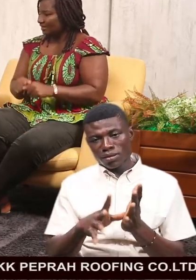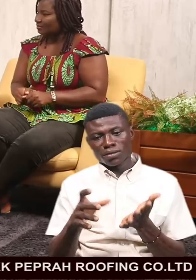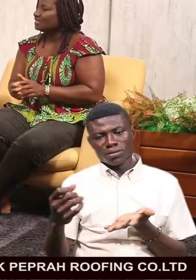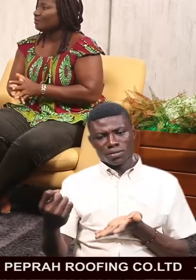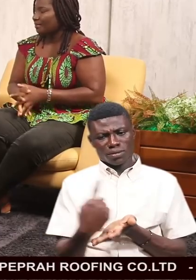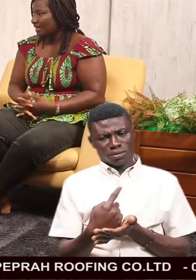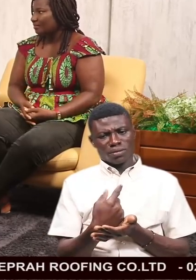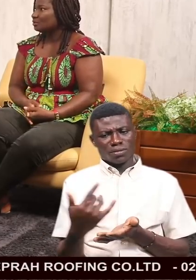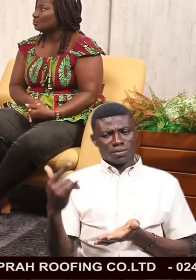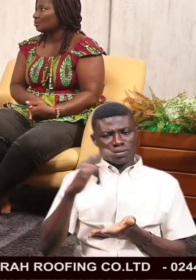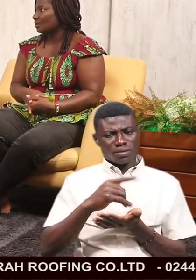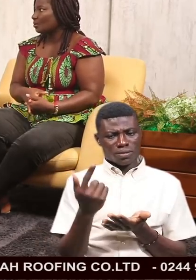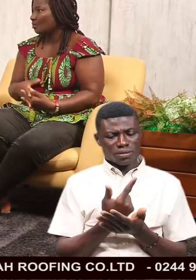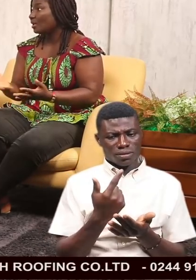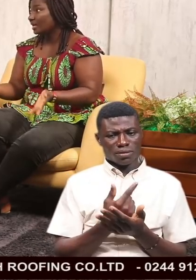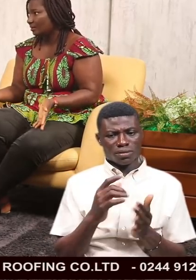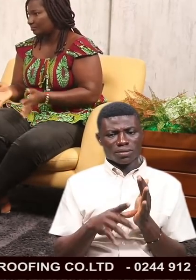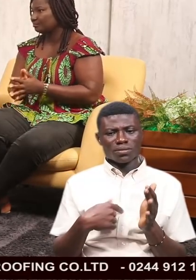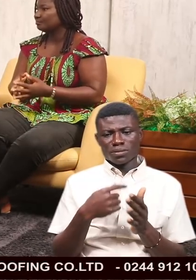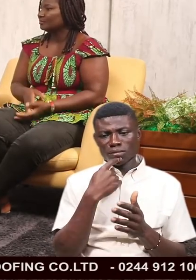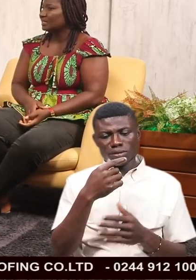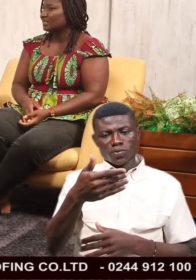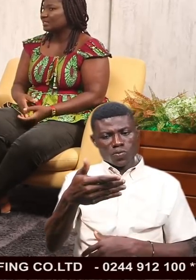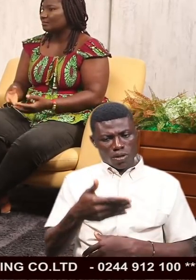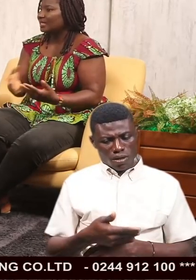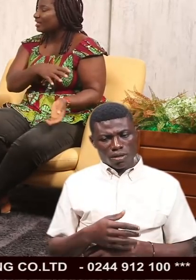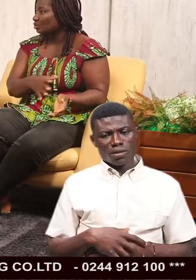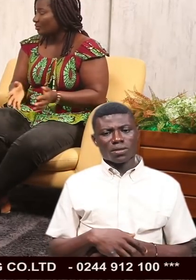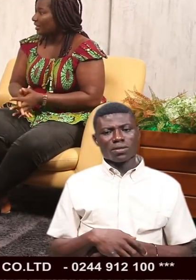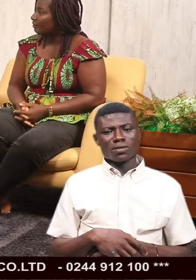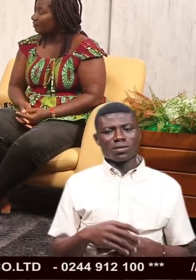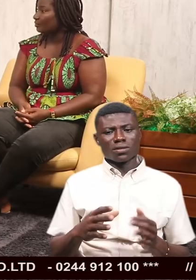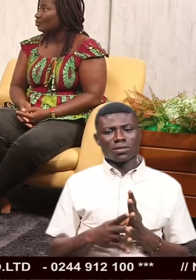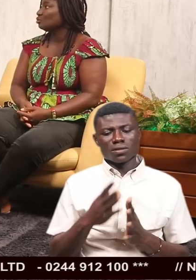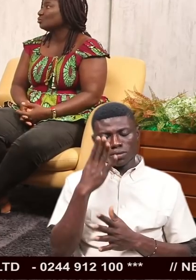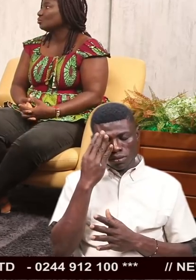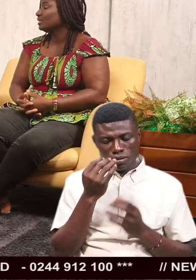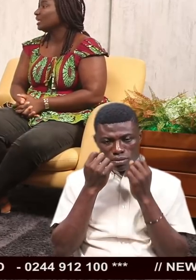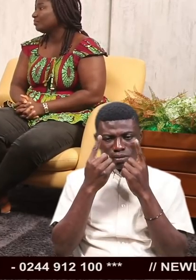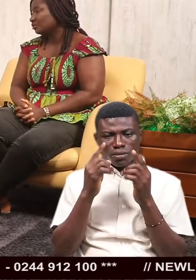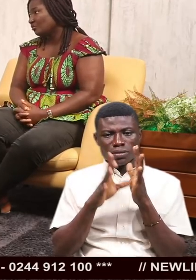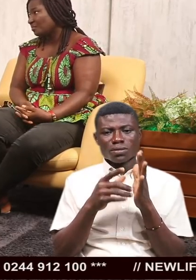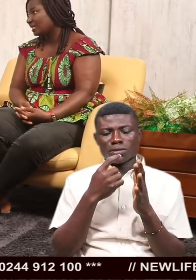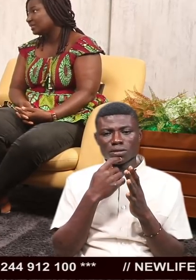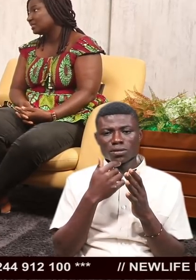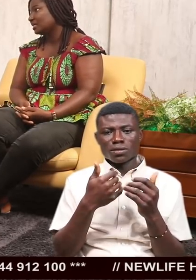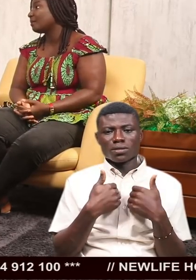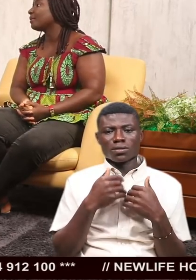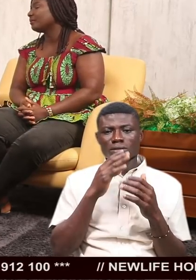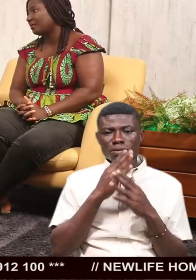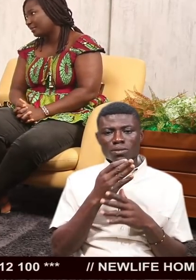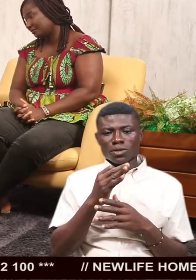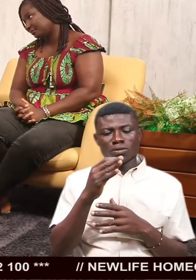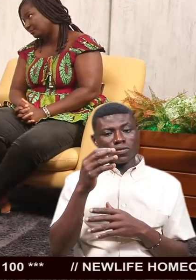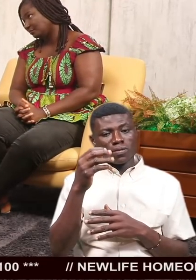2019, I say me, I'm in okay. I'm not testing myself, but I'm so welcome. You see, me that sorry, you know. No, so me here, peace of mind, didn't he?